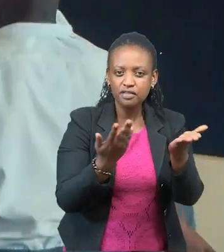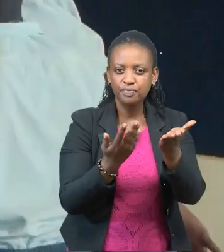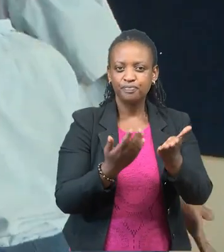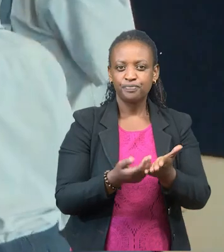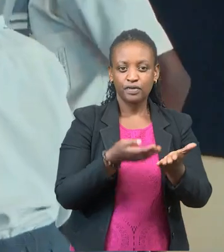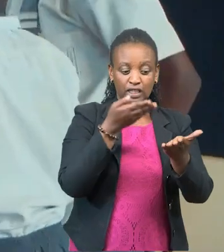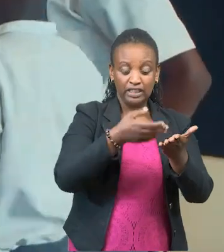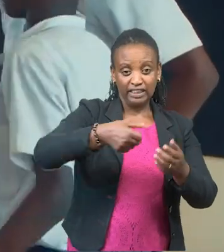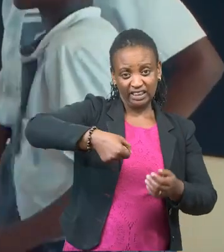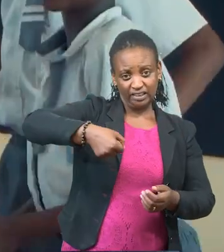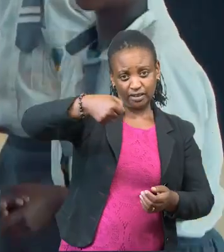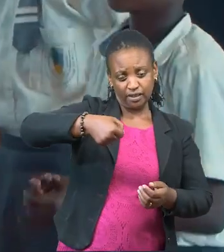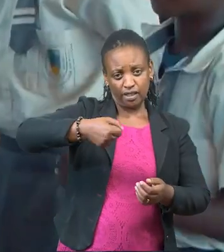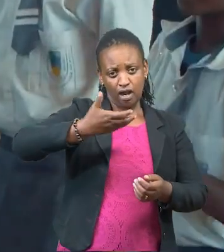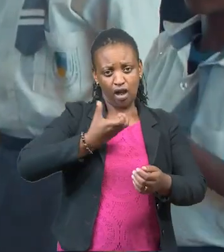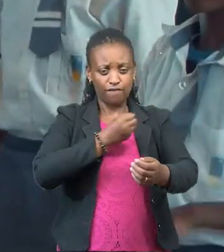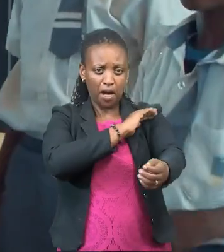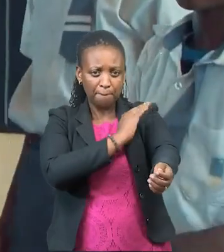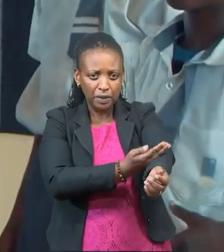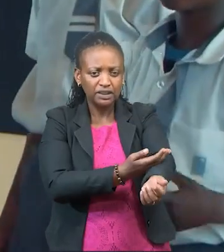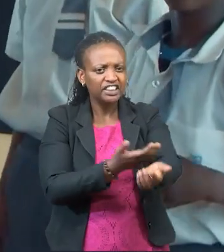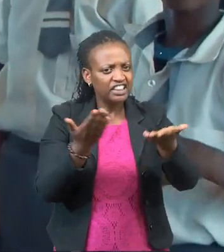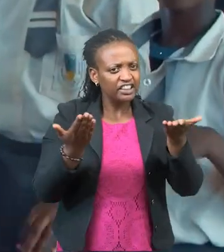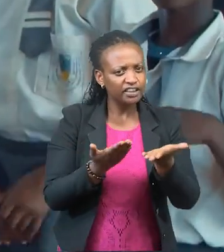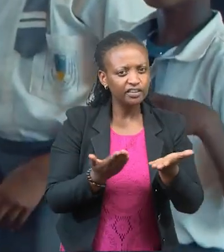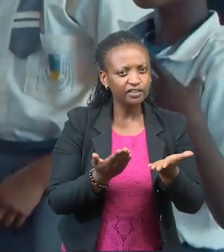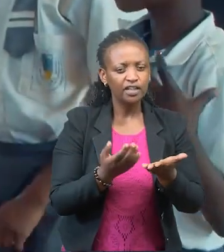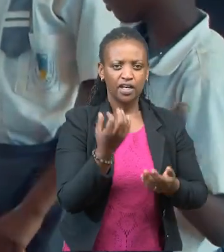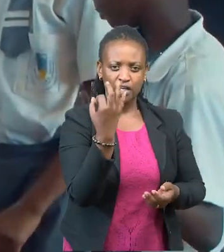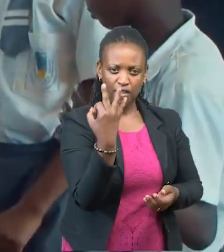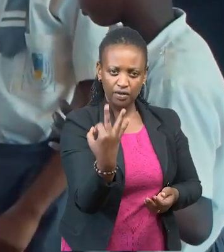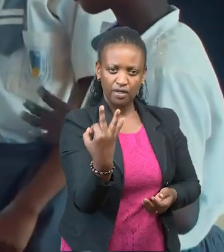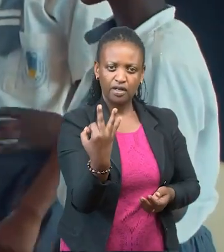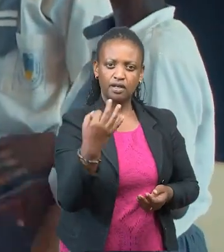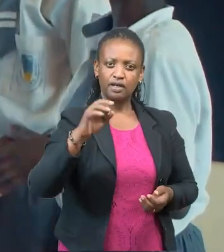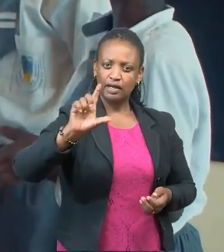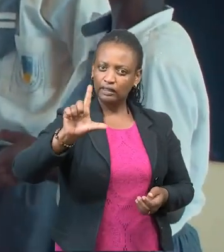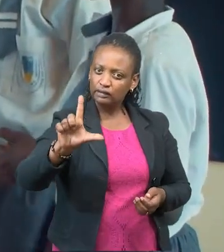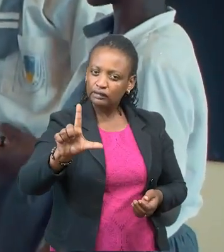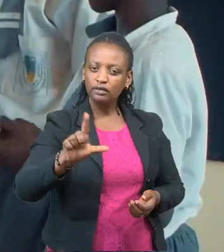that this jerry can, the capacity of this jerry can is 3